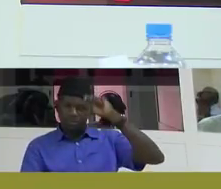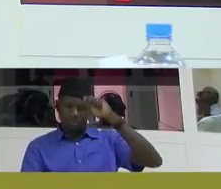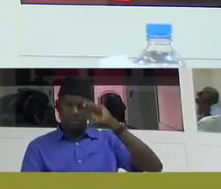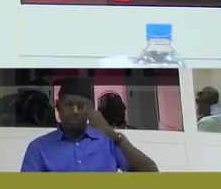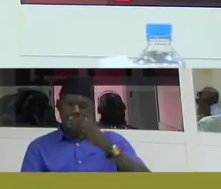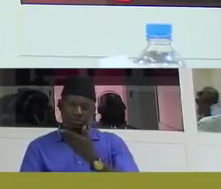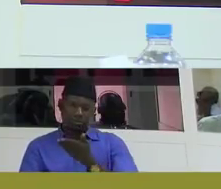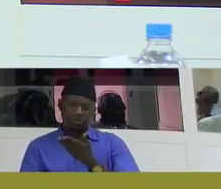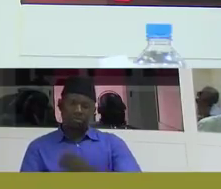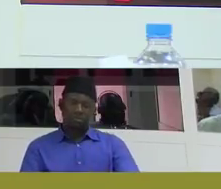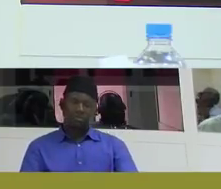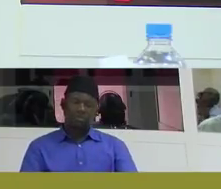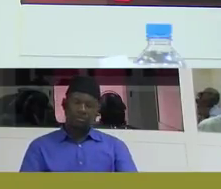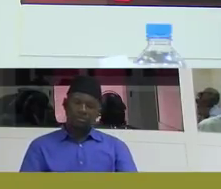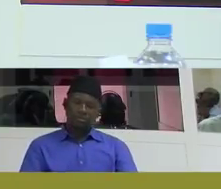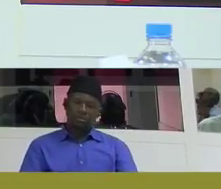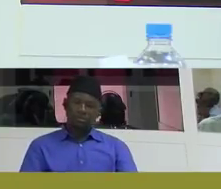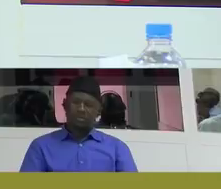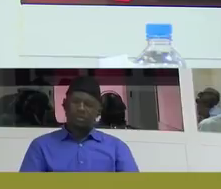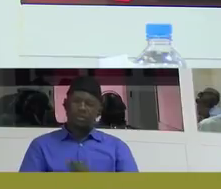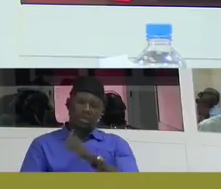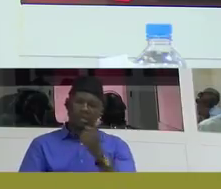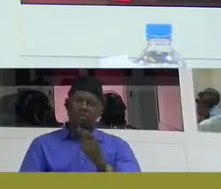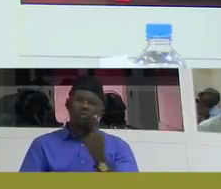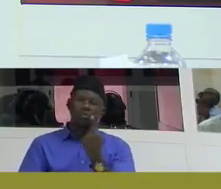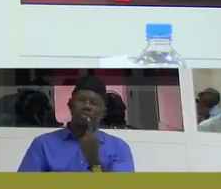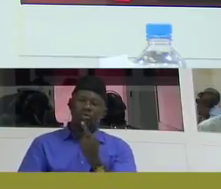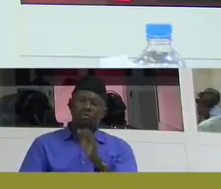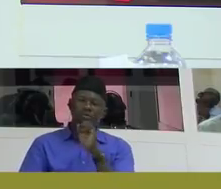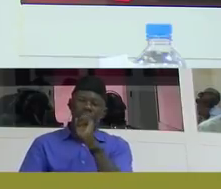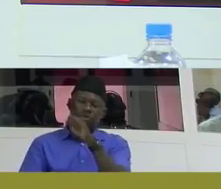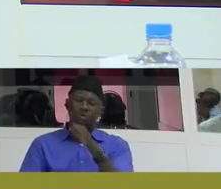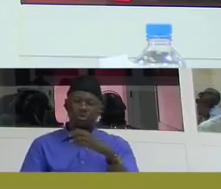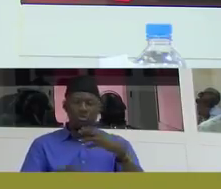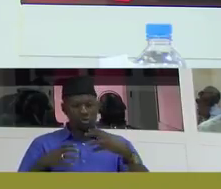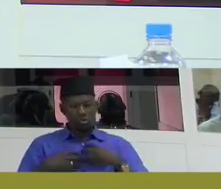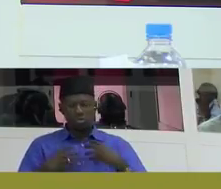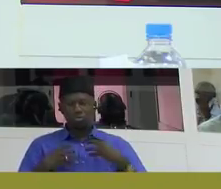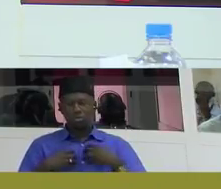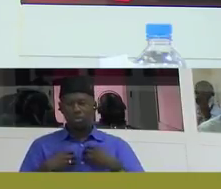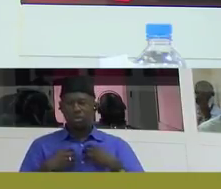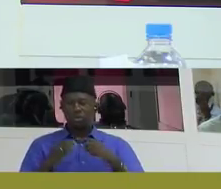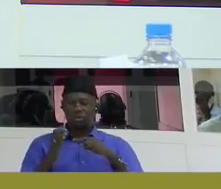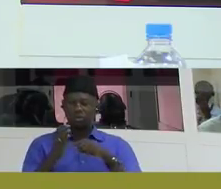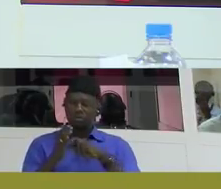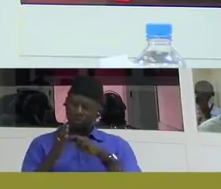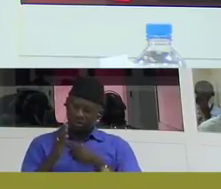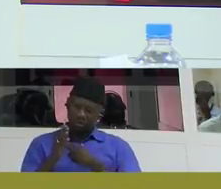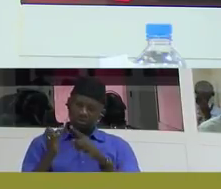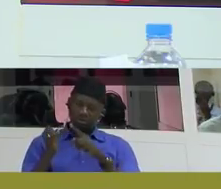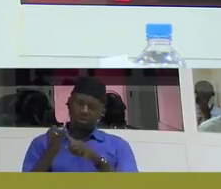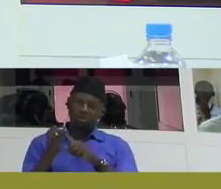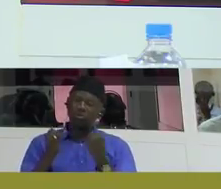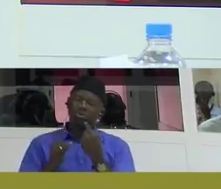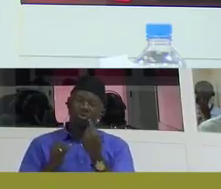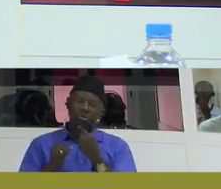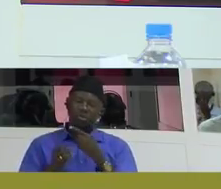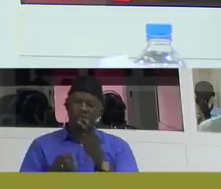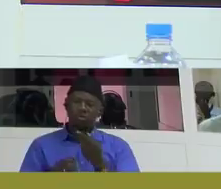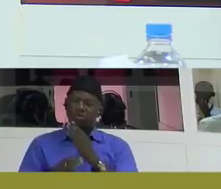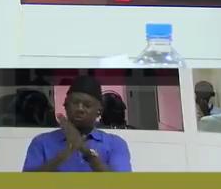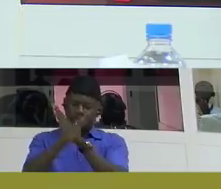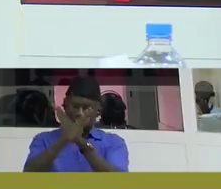And one of your complaints is that not only was the ban